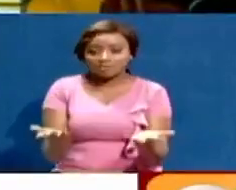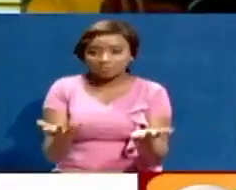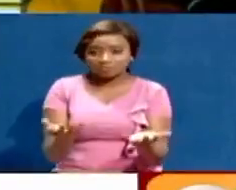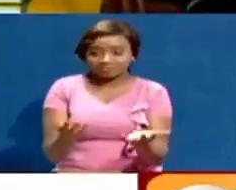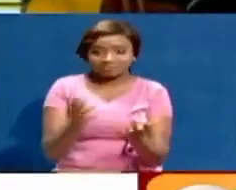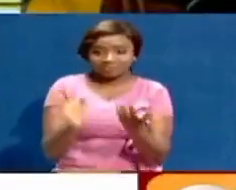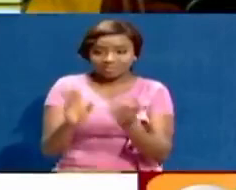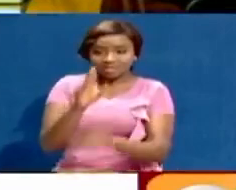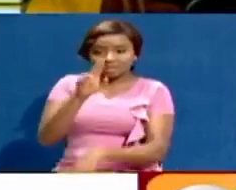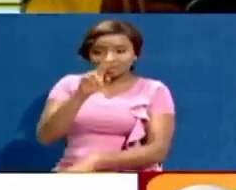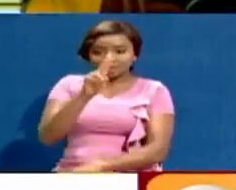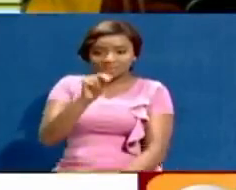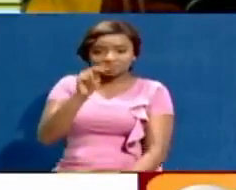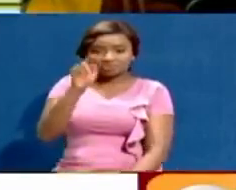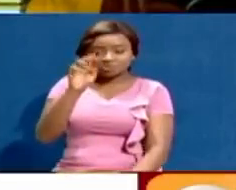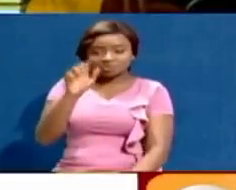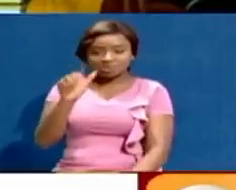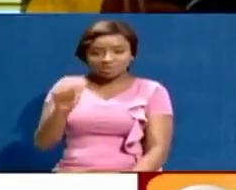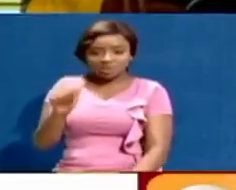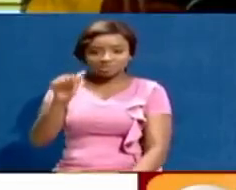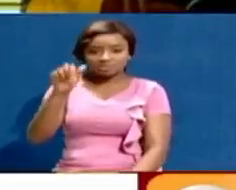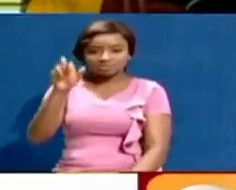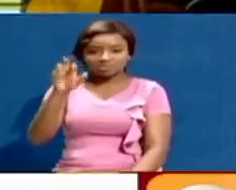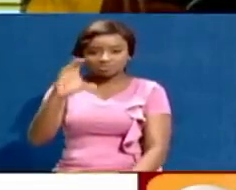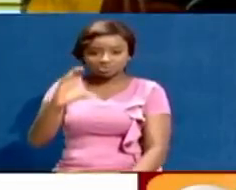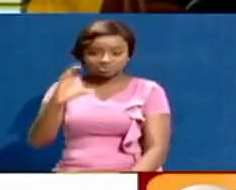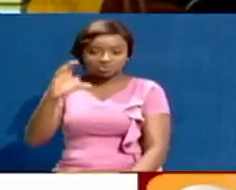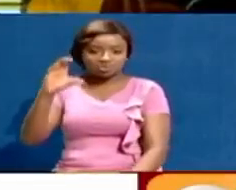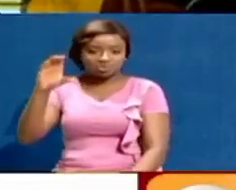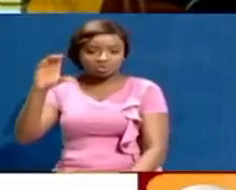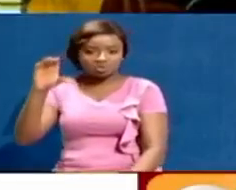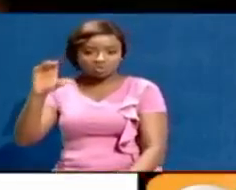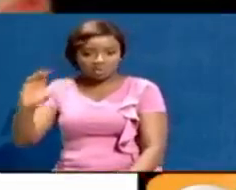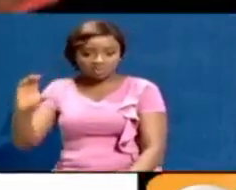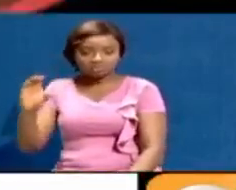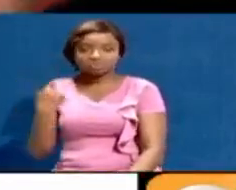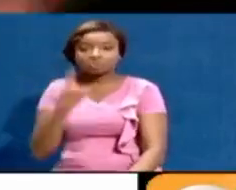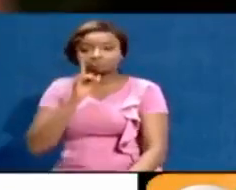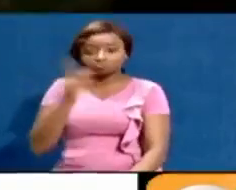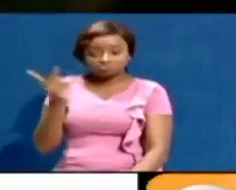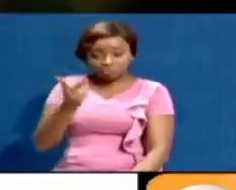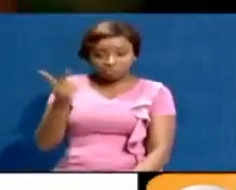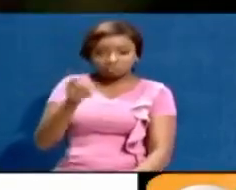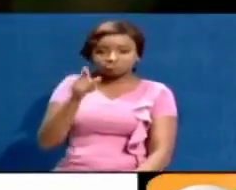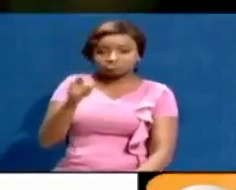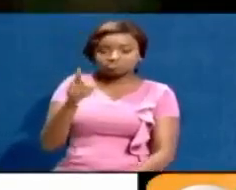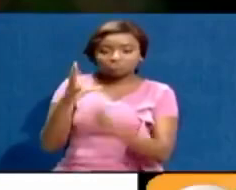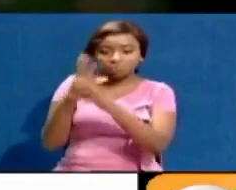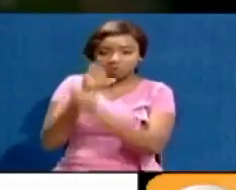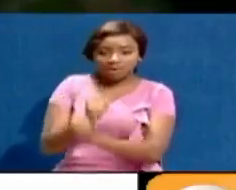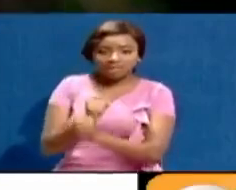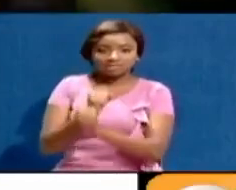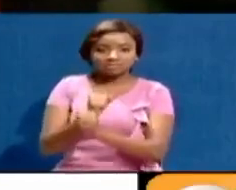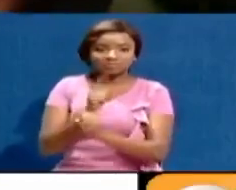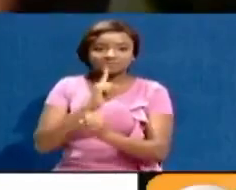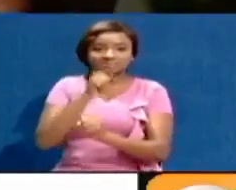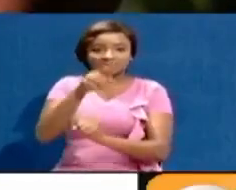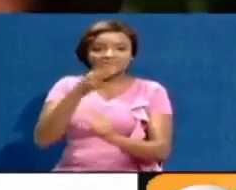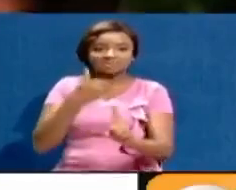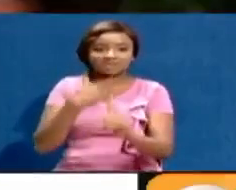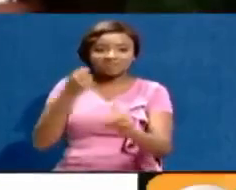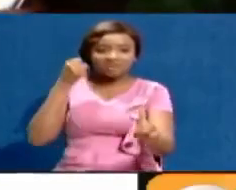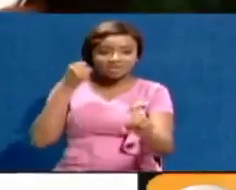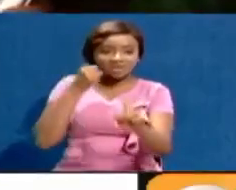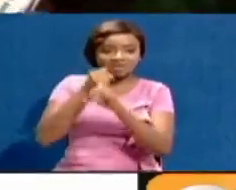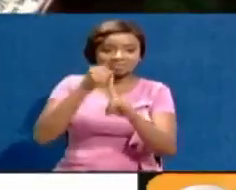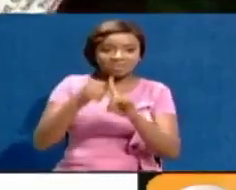to the National AIDS Control Council and the National AIDS and STI Control Program, NASCOP, this has a significant impact on the quality of